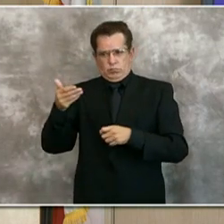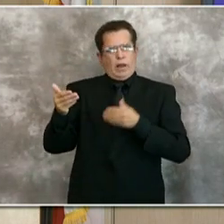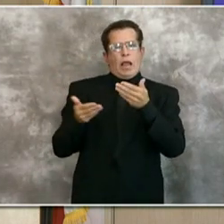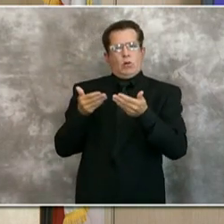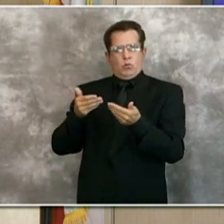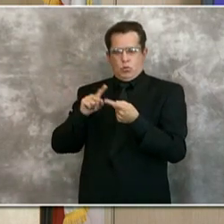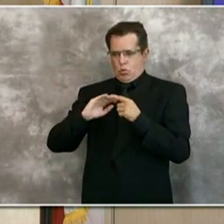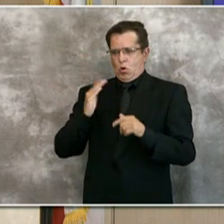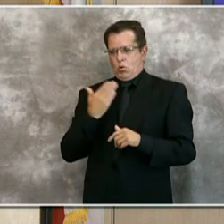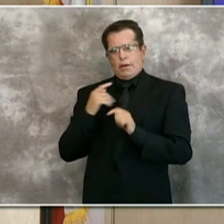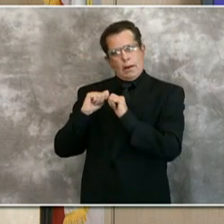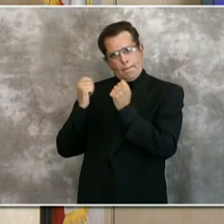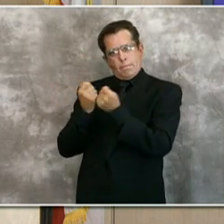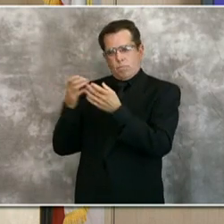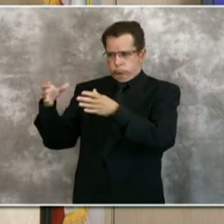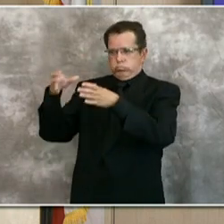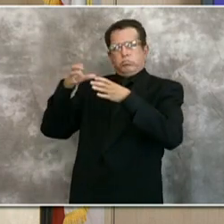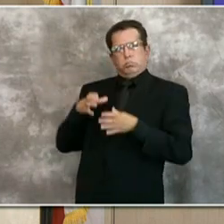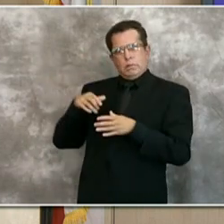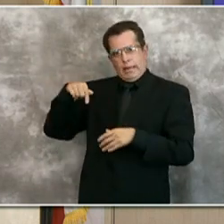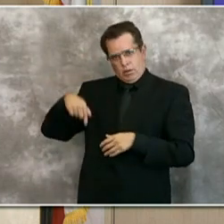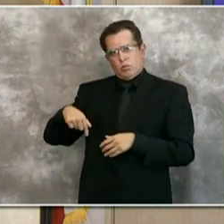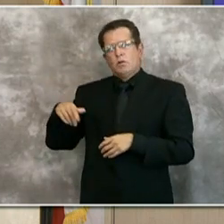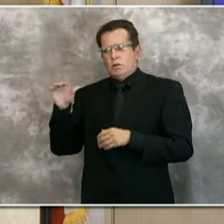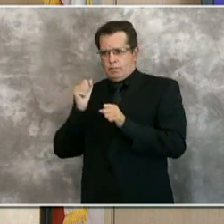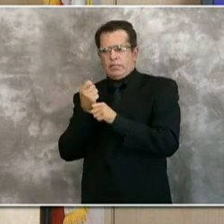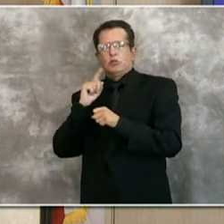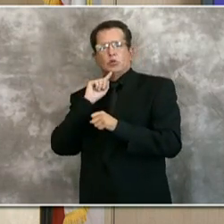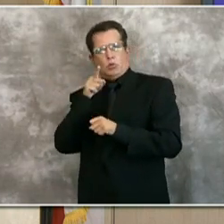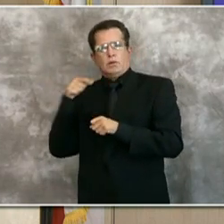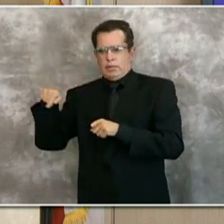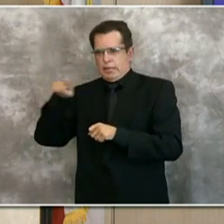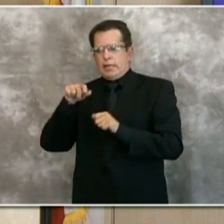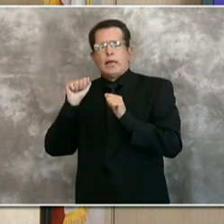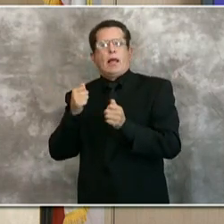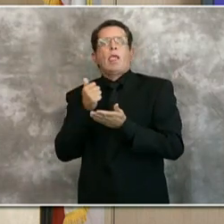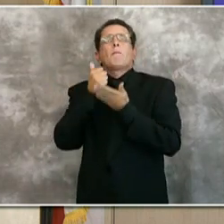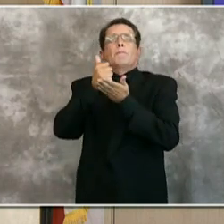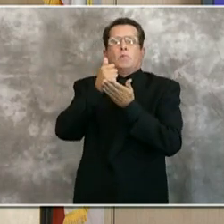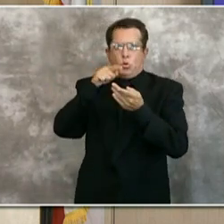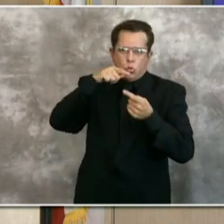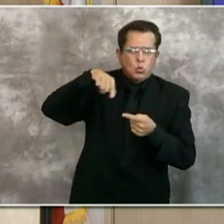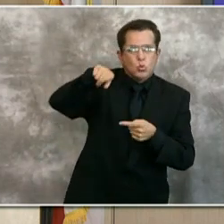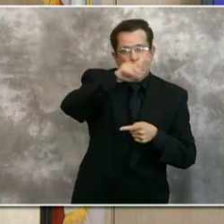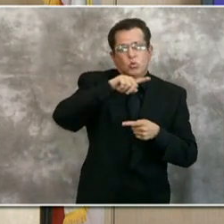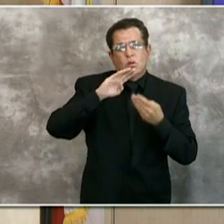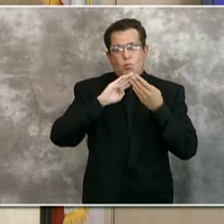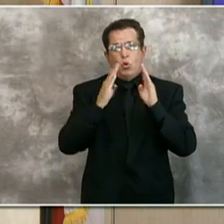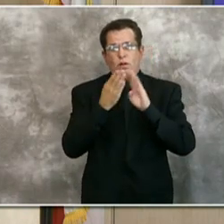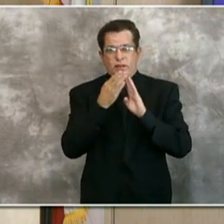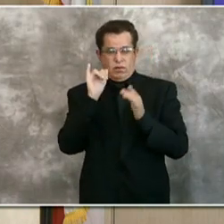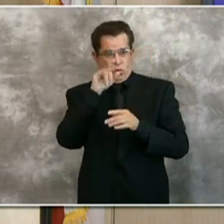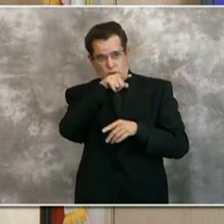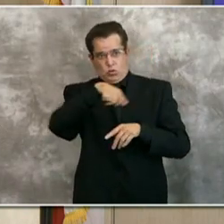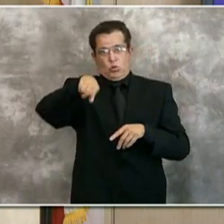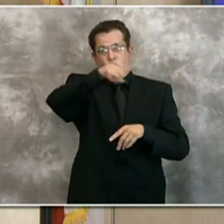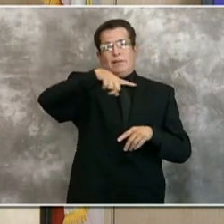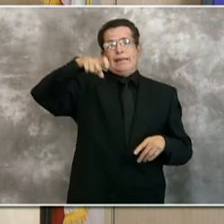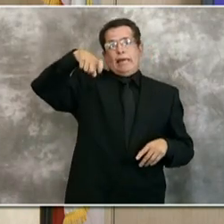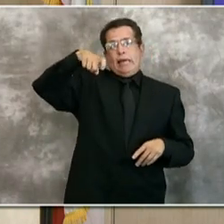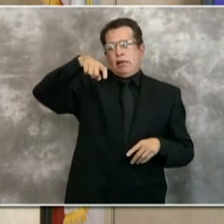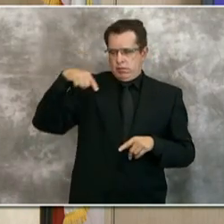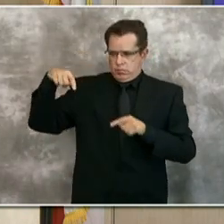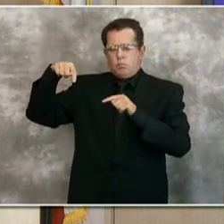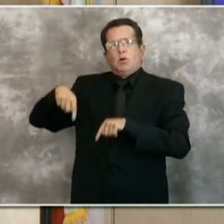the teams to ensure that they represent the communities that are being hit hardest,